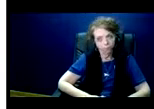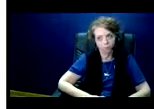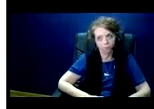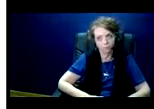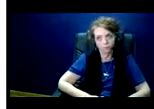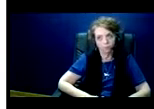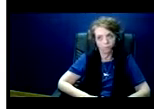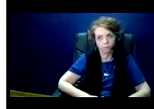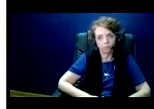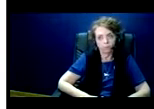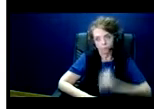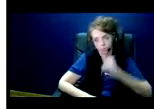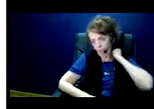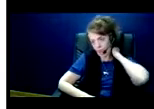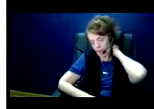Go ahead, Linda.